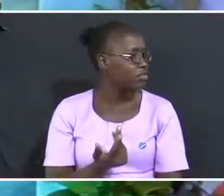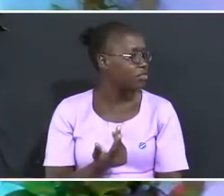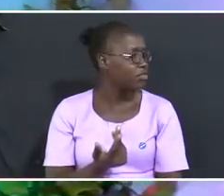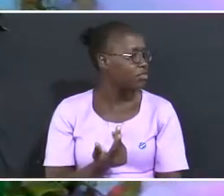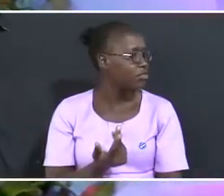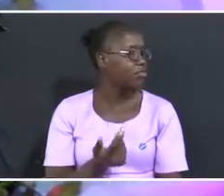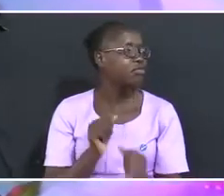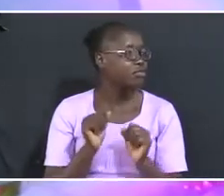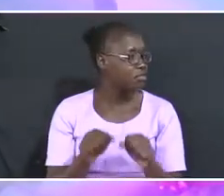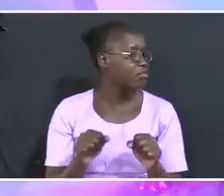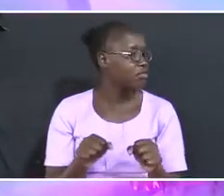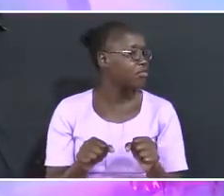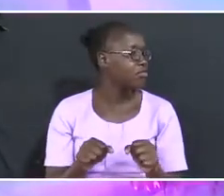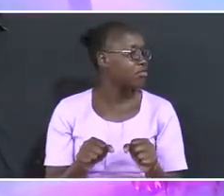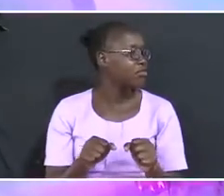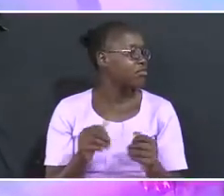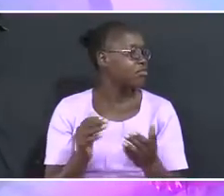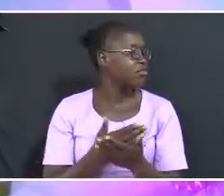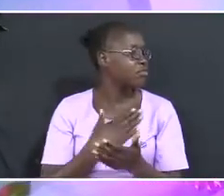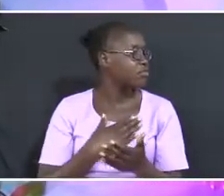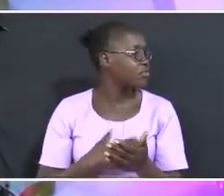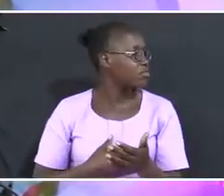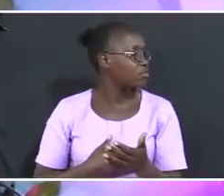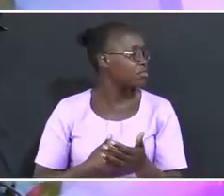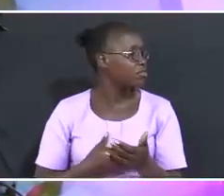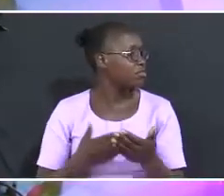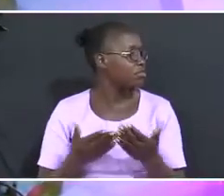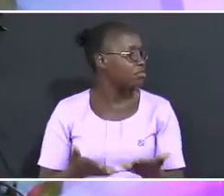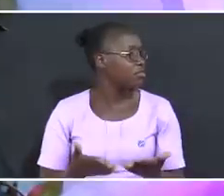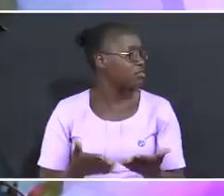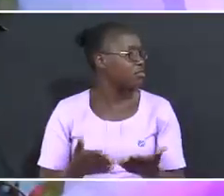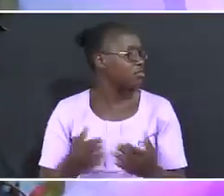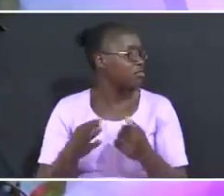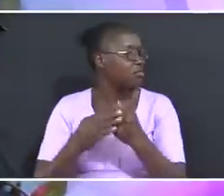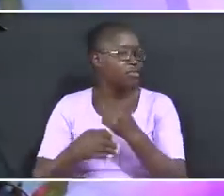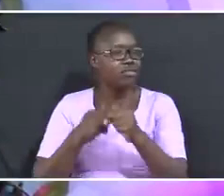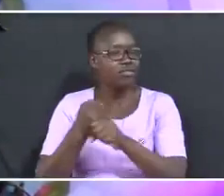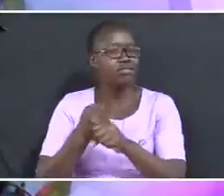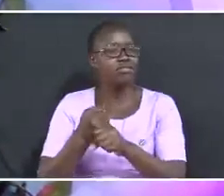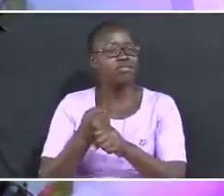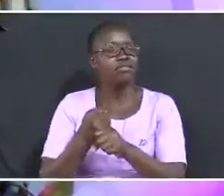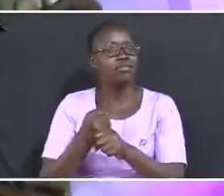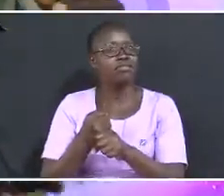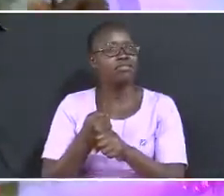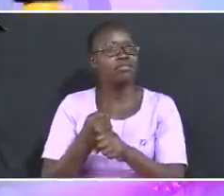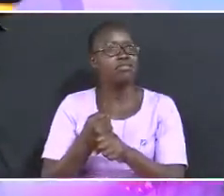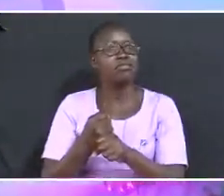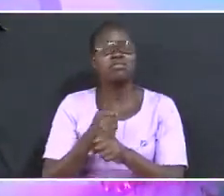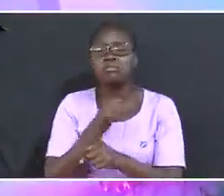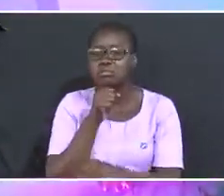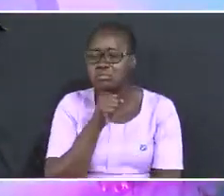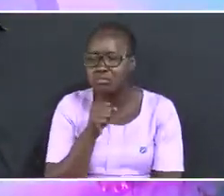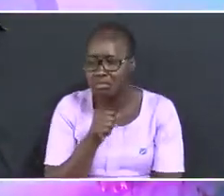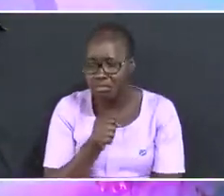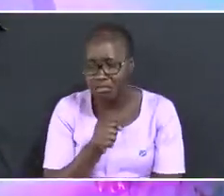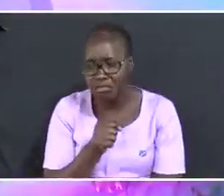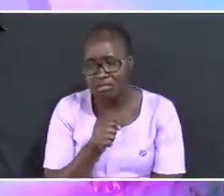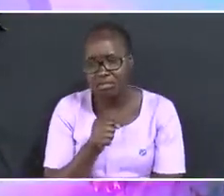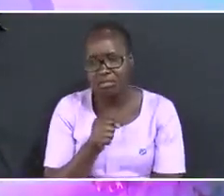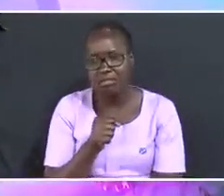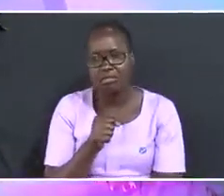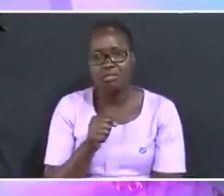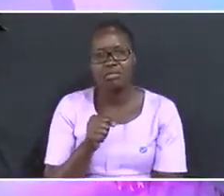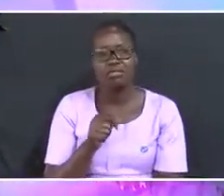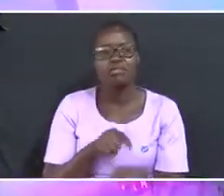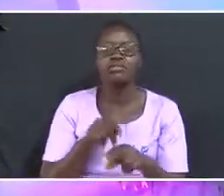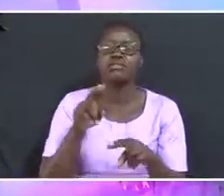It could be somebody has lived here for 8 years and age is catching upon him. So whenever